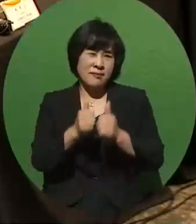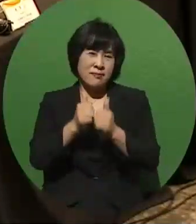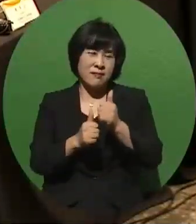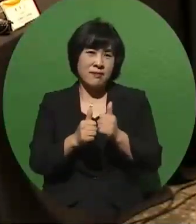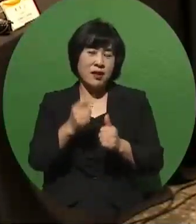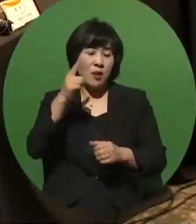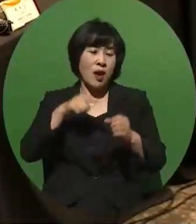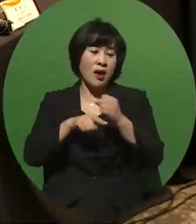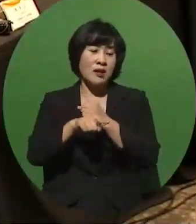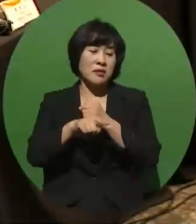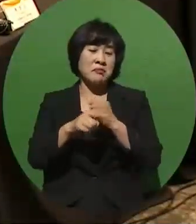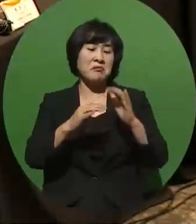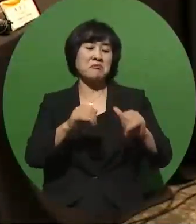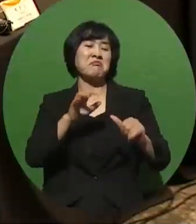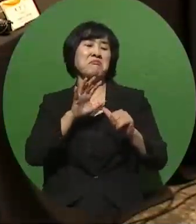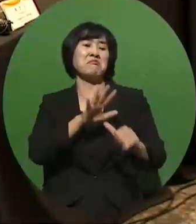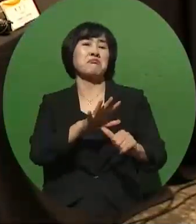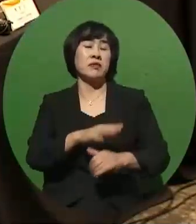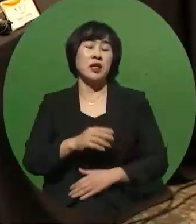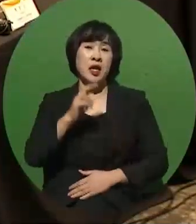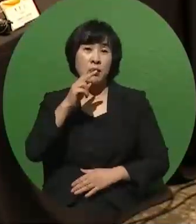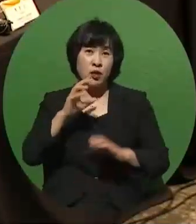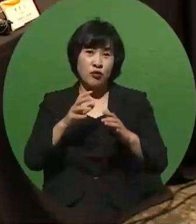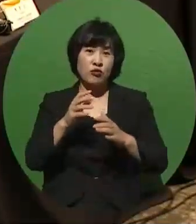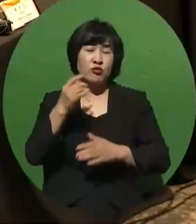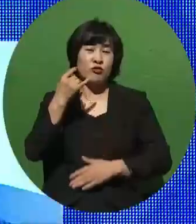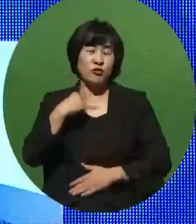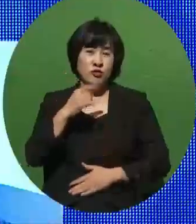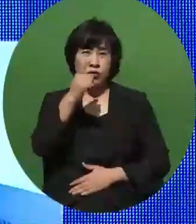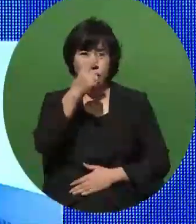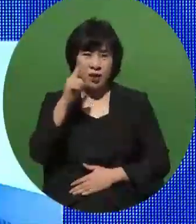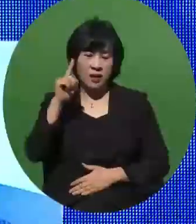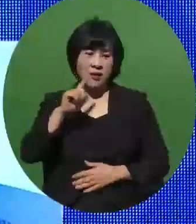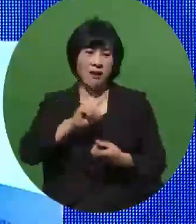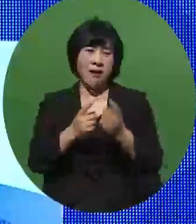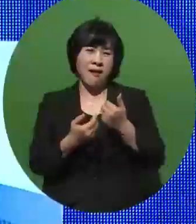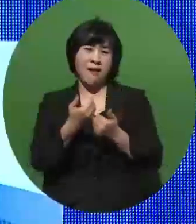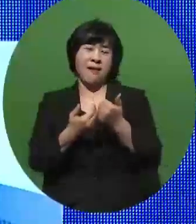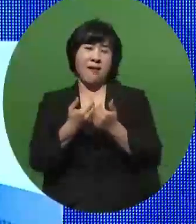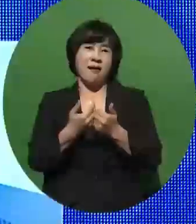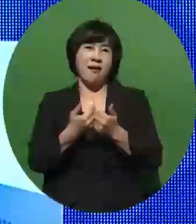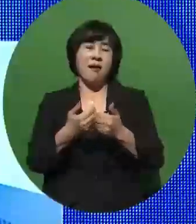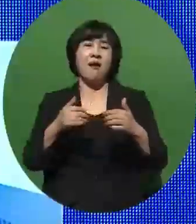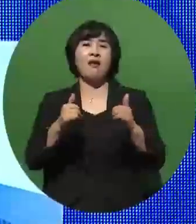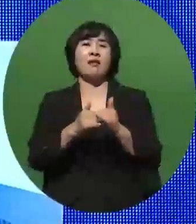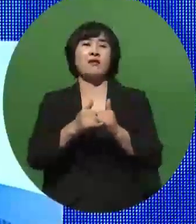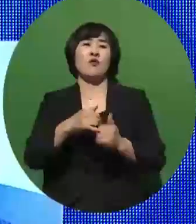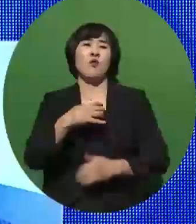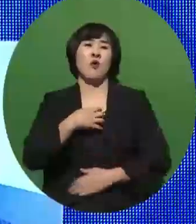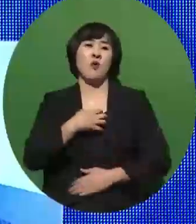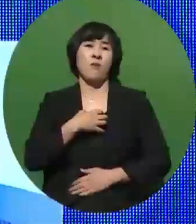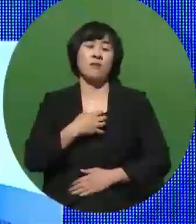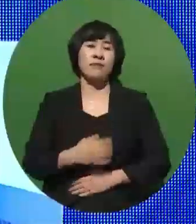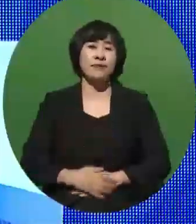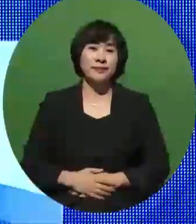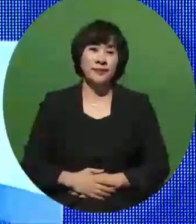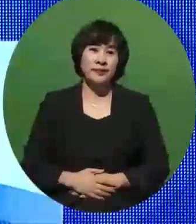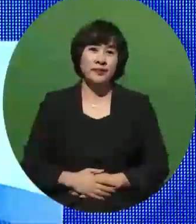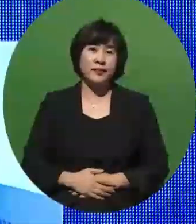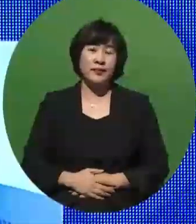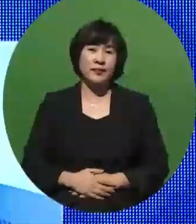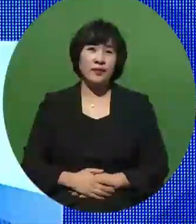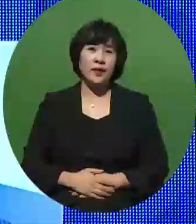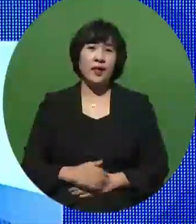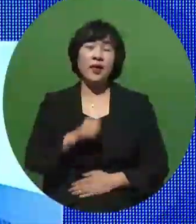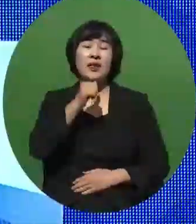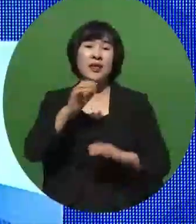energy monopolies, supply chain disruptions, the monopoly of science and technology, and their dominance over human affairs and